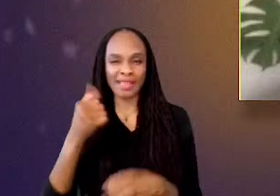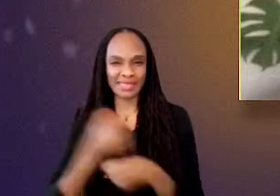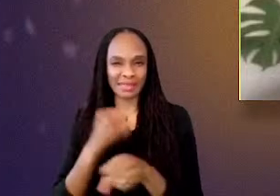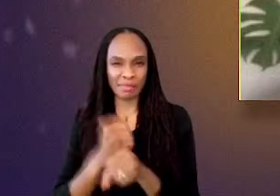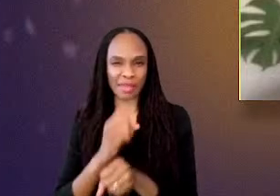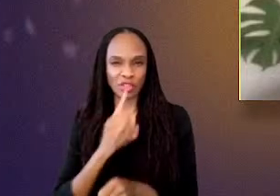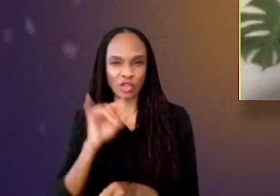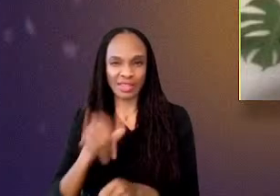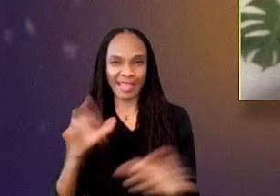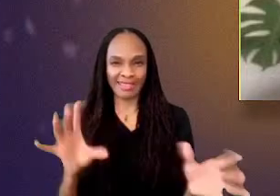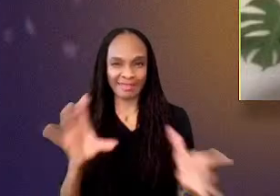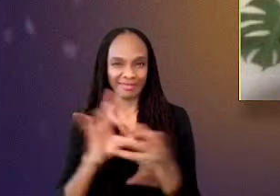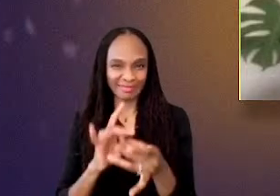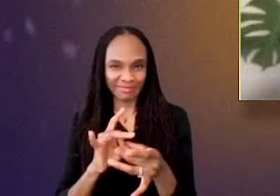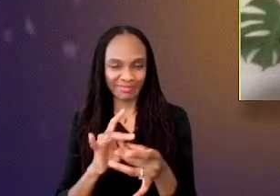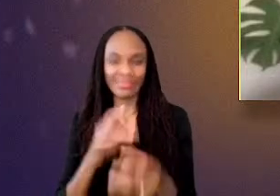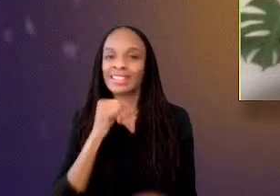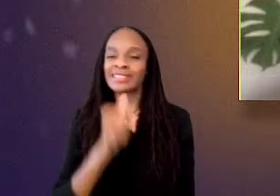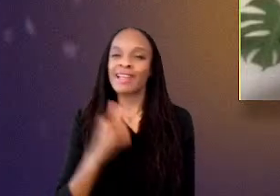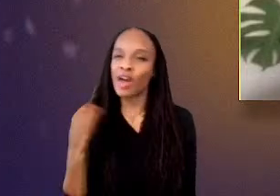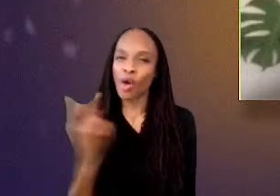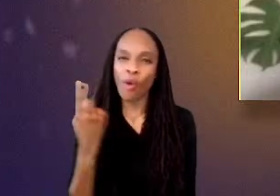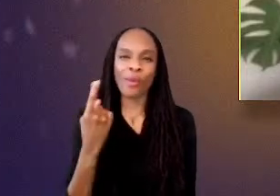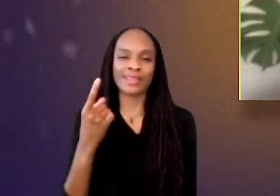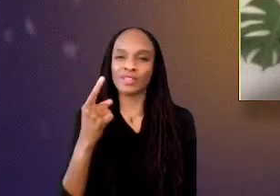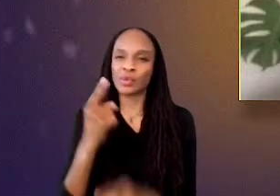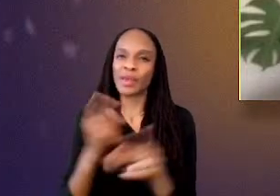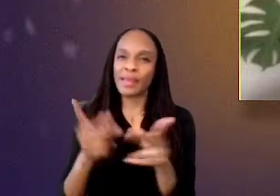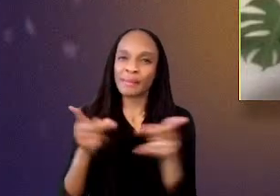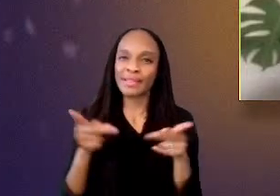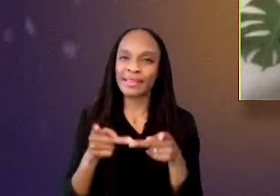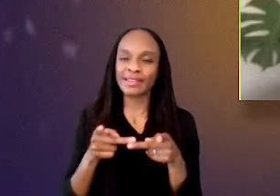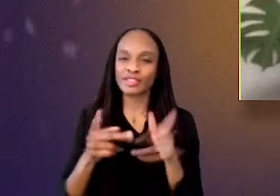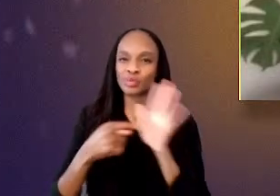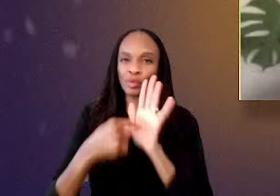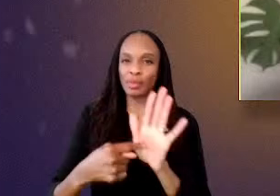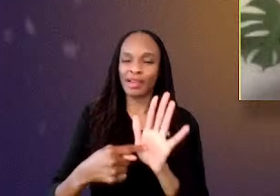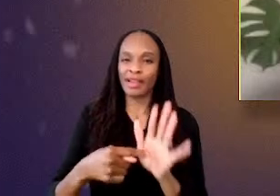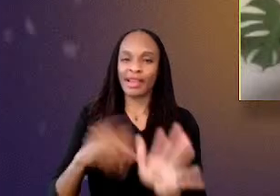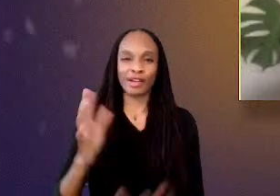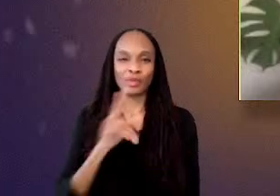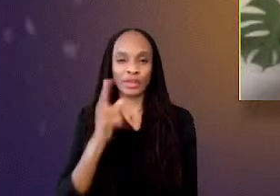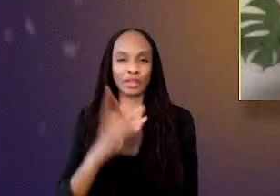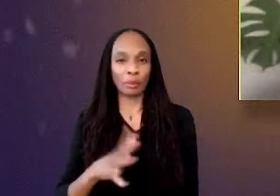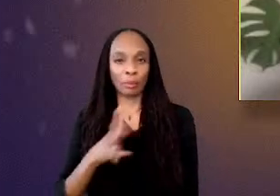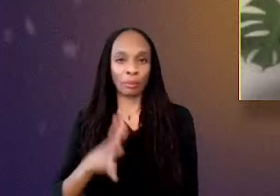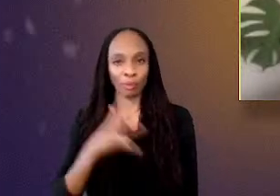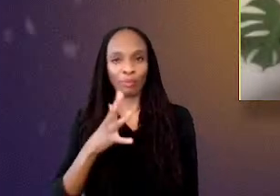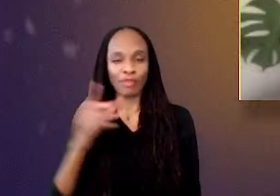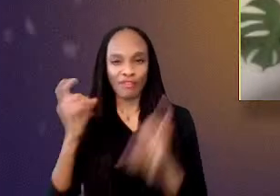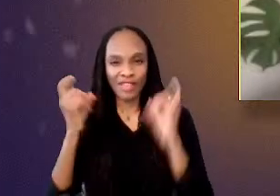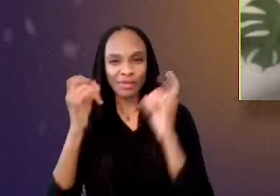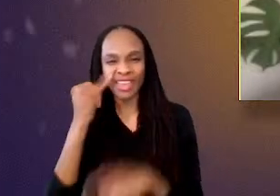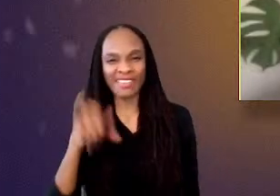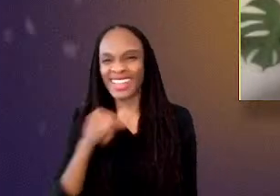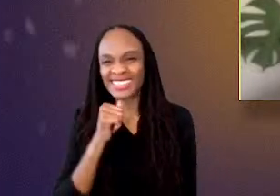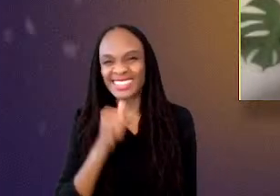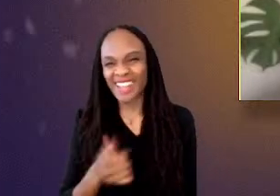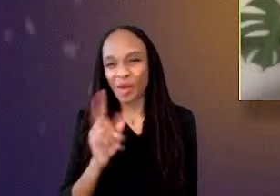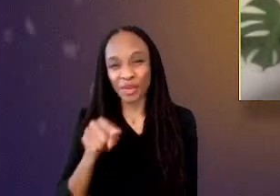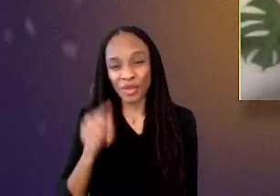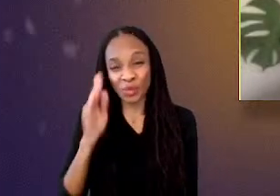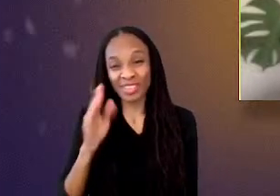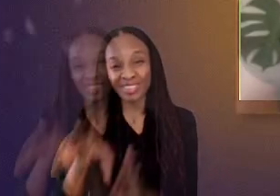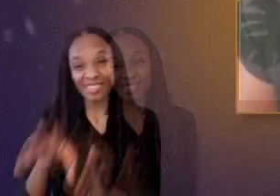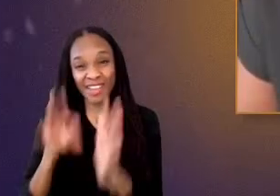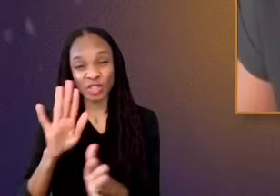it's just not always going to be the right place to premiere at a prestige festival if that's not where you're going to find community and